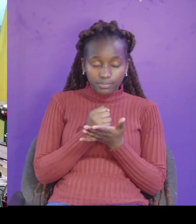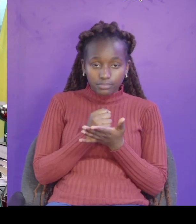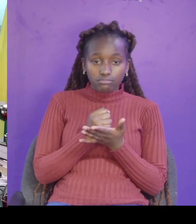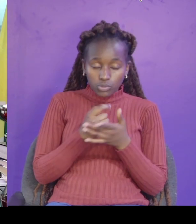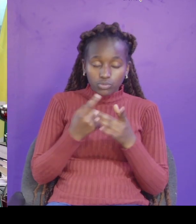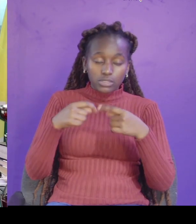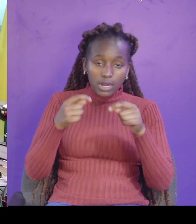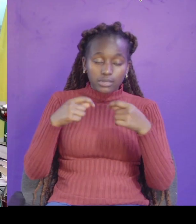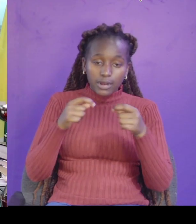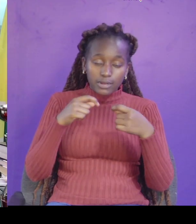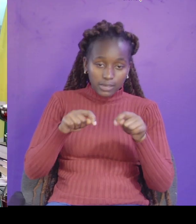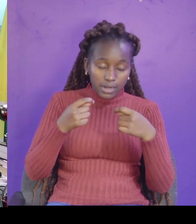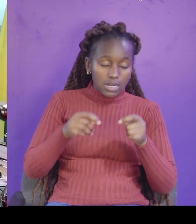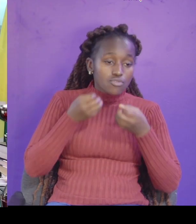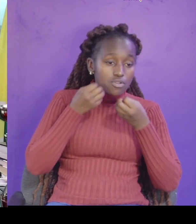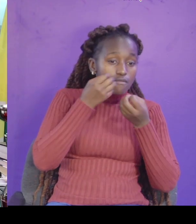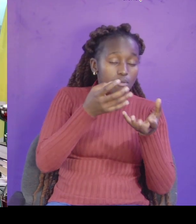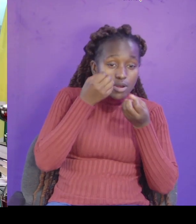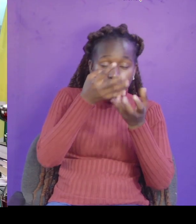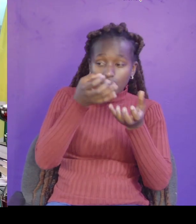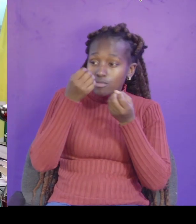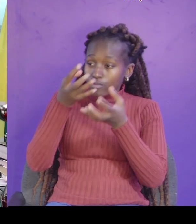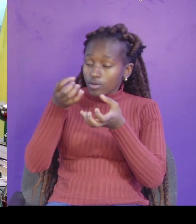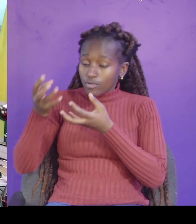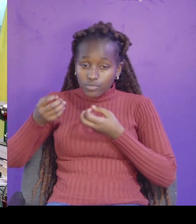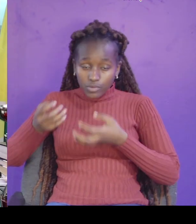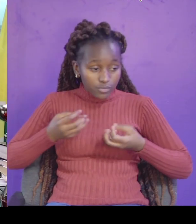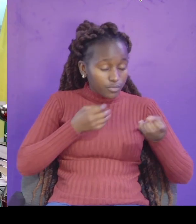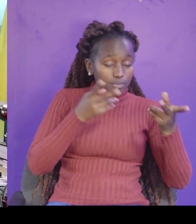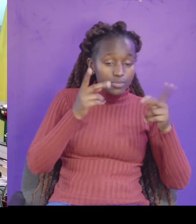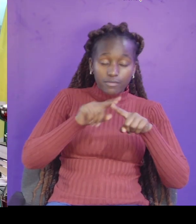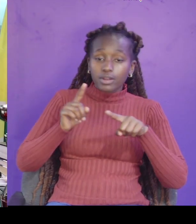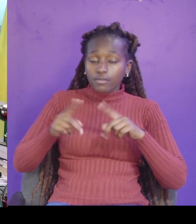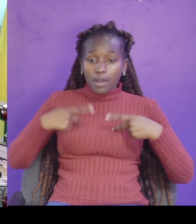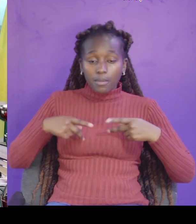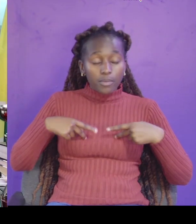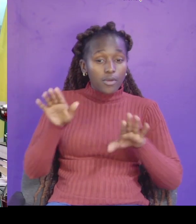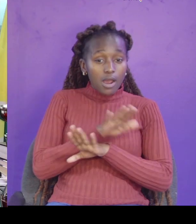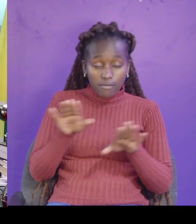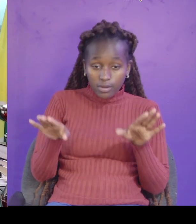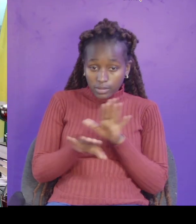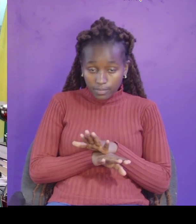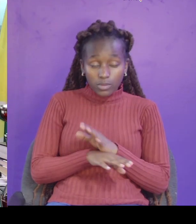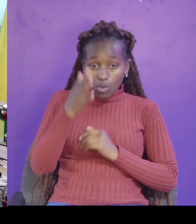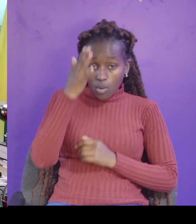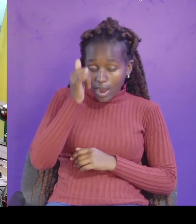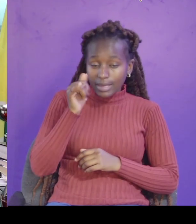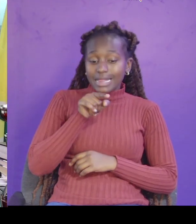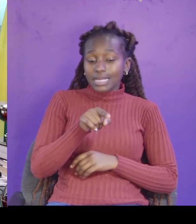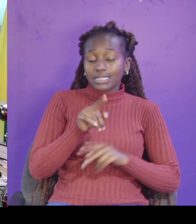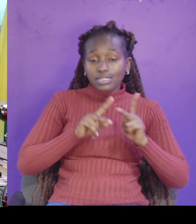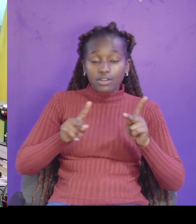to give out the message to the people, at least they get that message, because it's important to have